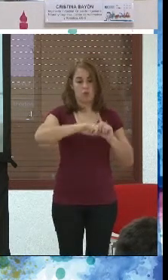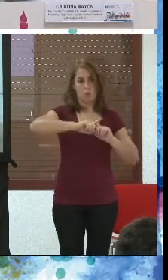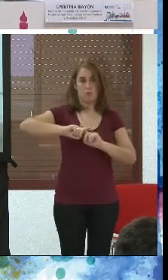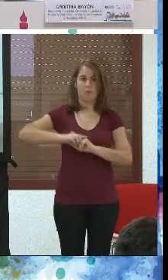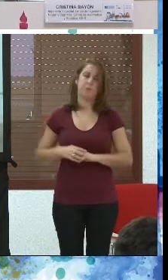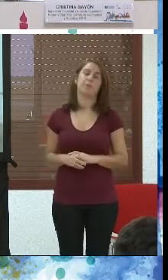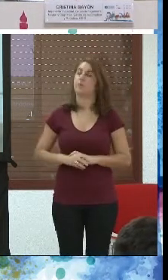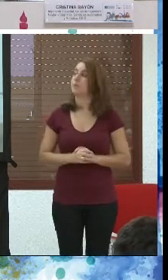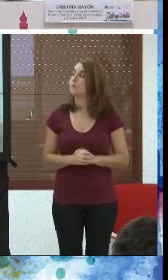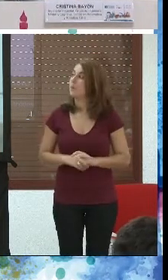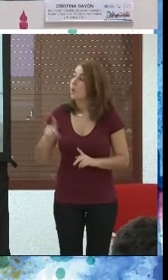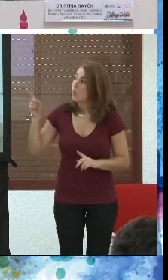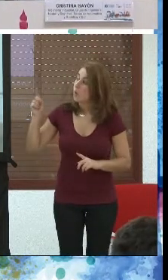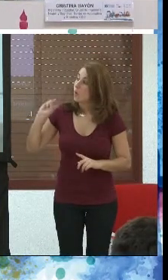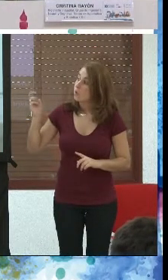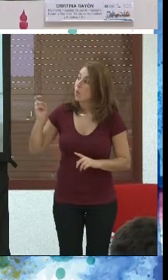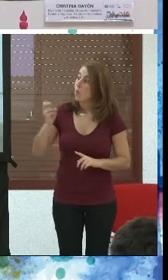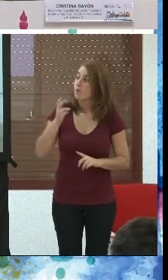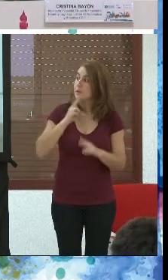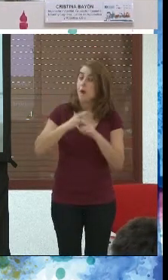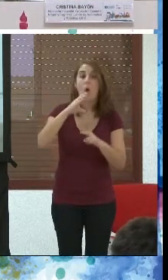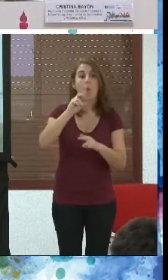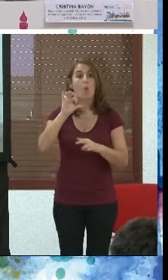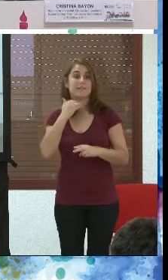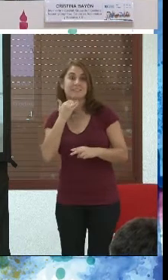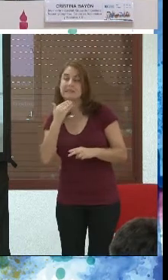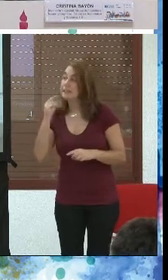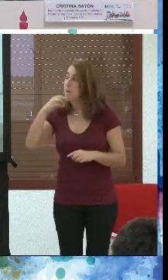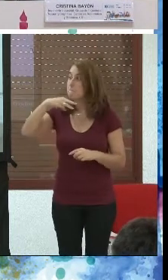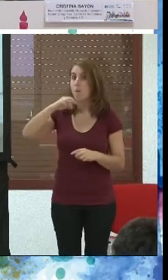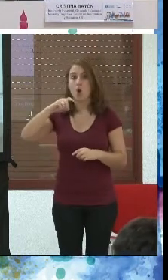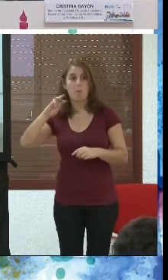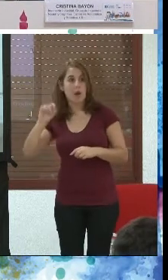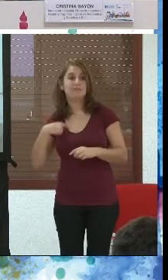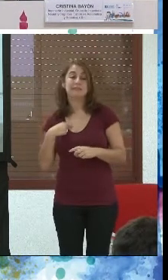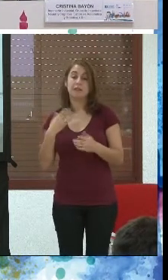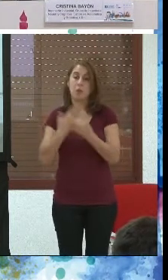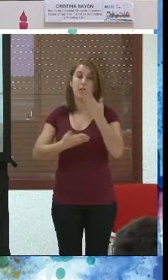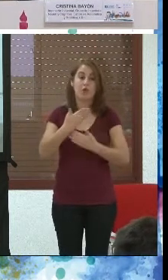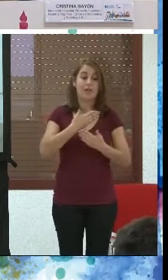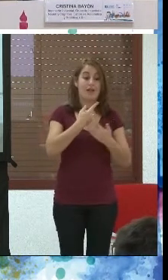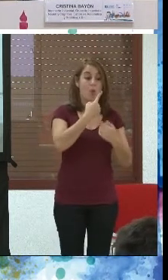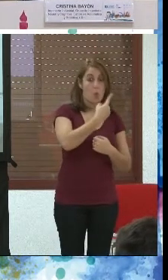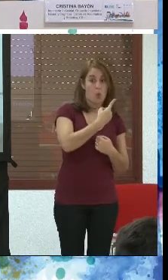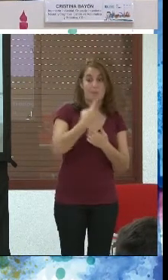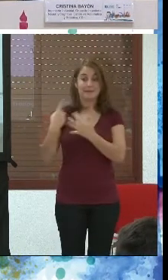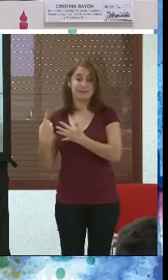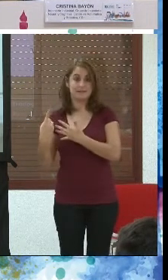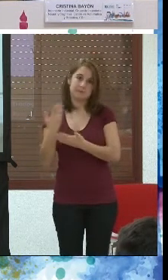inject with one and you recover from around, and then a quasi-monopolar, which is a combination between the hexapolar and